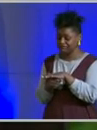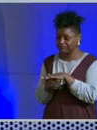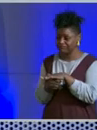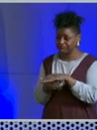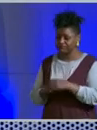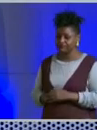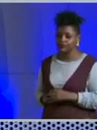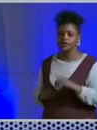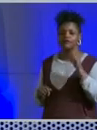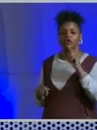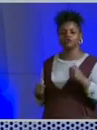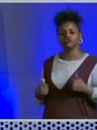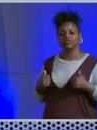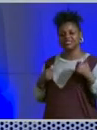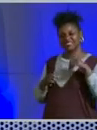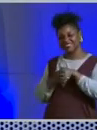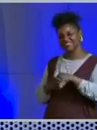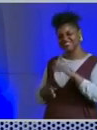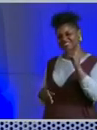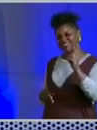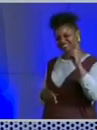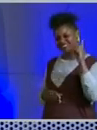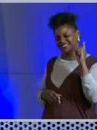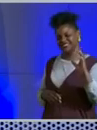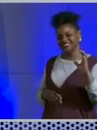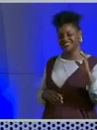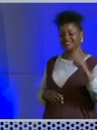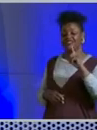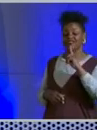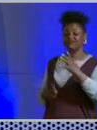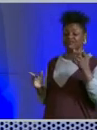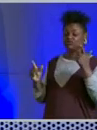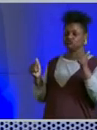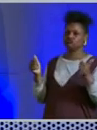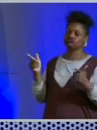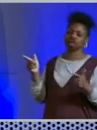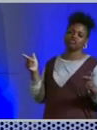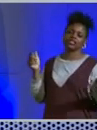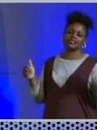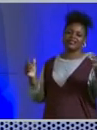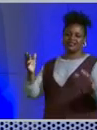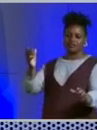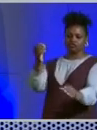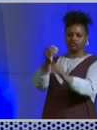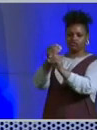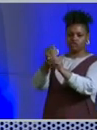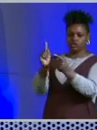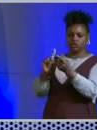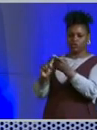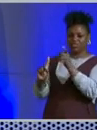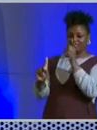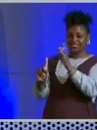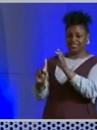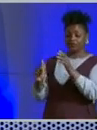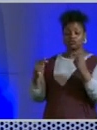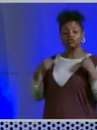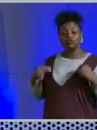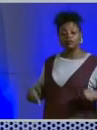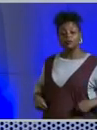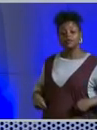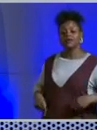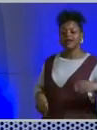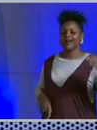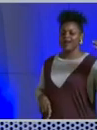residents of the District of Columbia are the greatest asset here in DC in terms of human capital and the talent